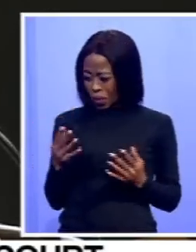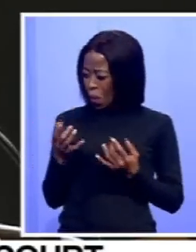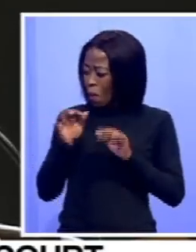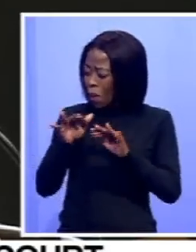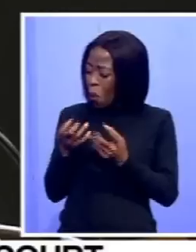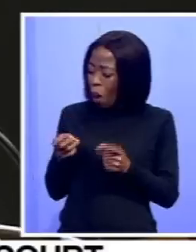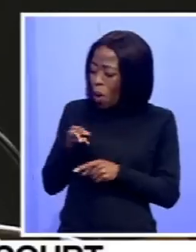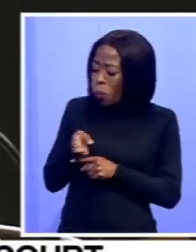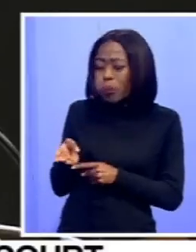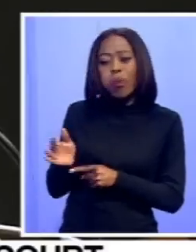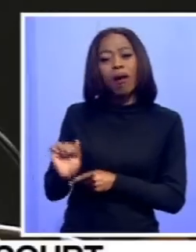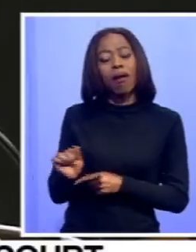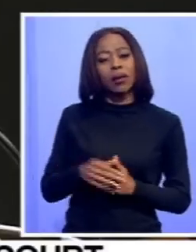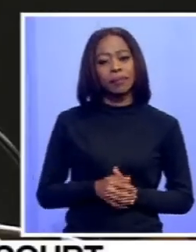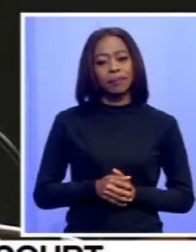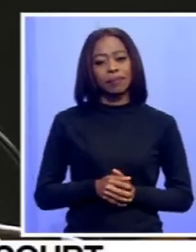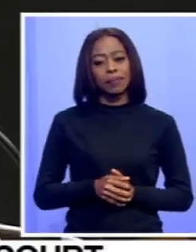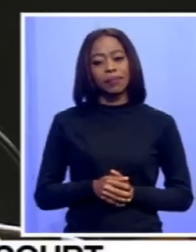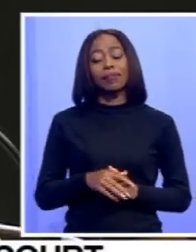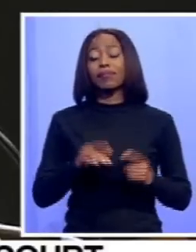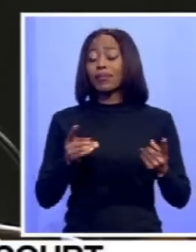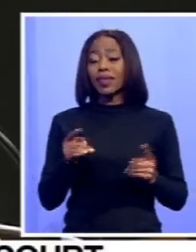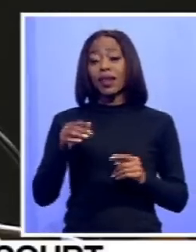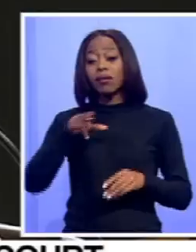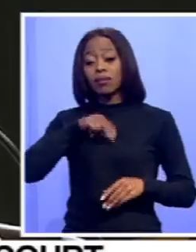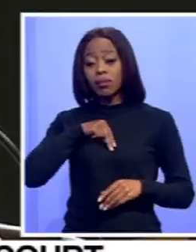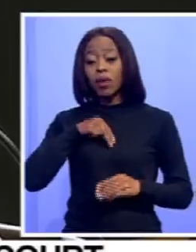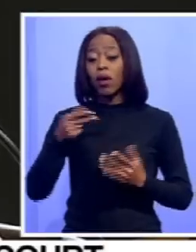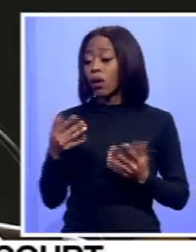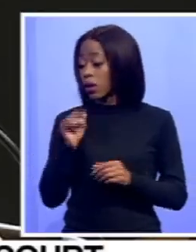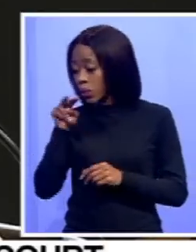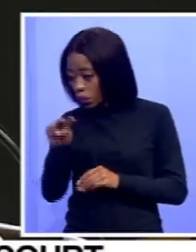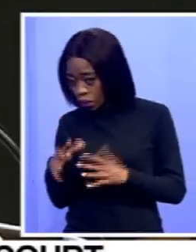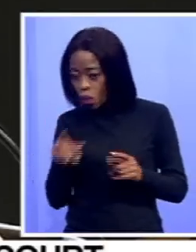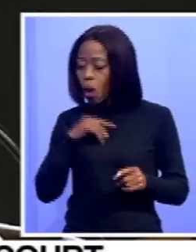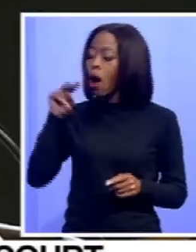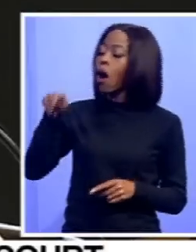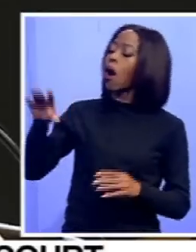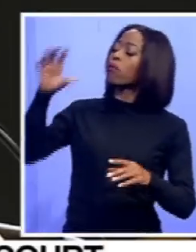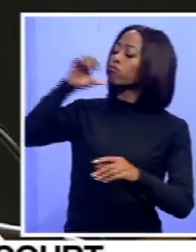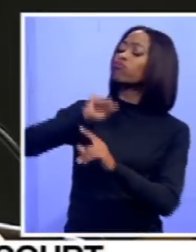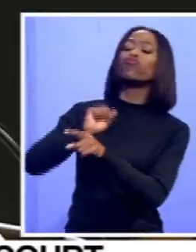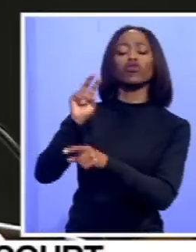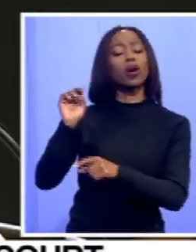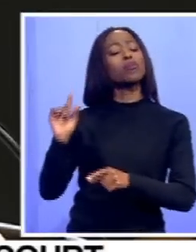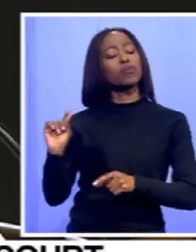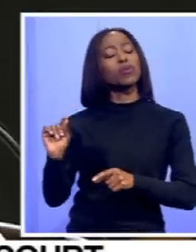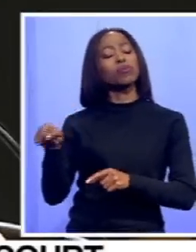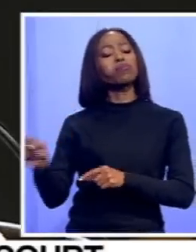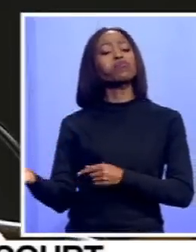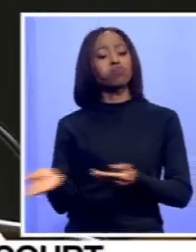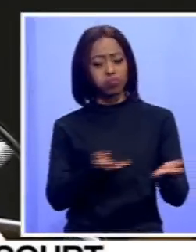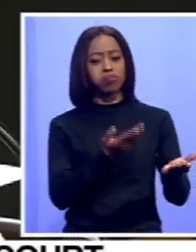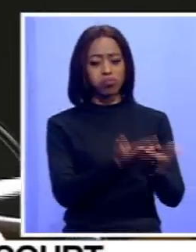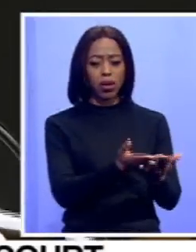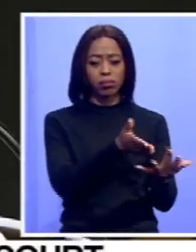vehicle. Sub 18, he had not looked for a permit because, having recognized that the vehicle had VIPs in it, he was of the view that it was entitled